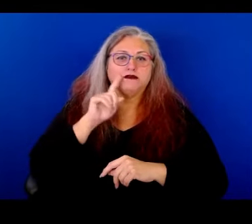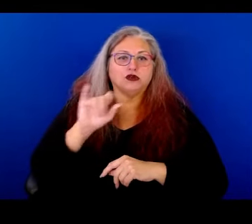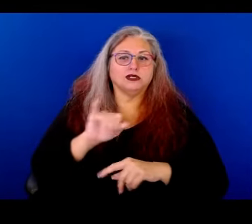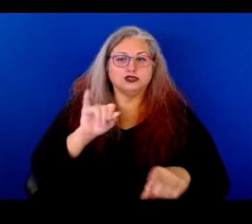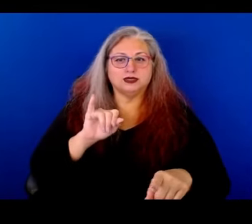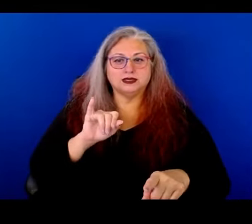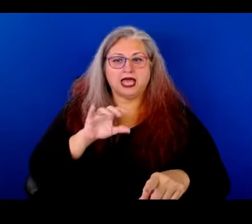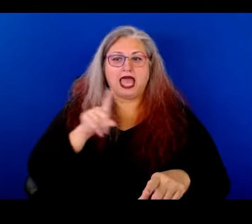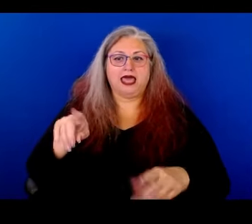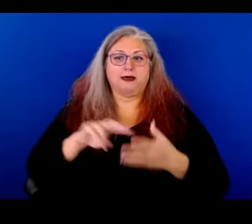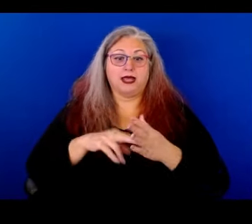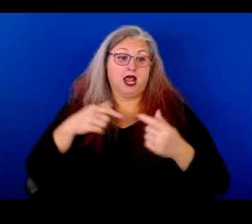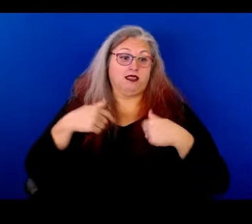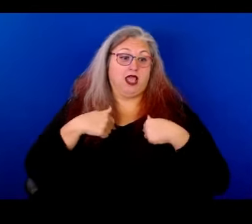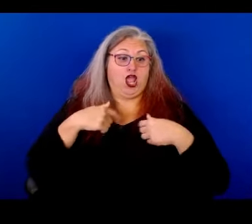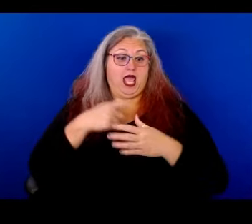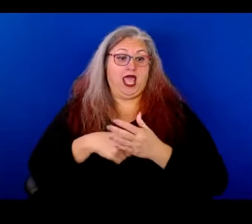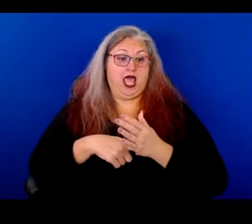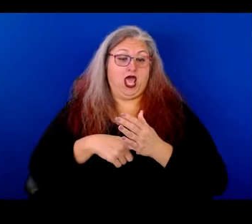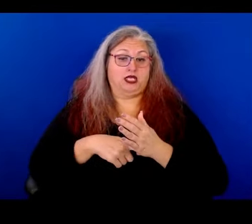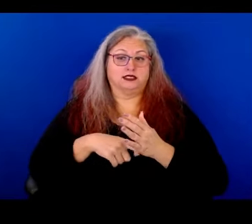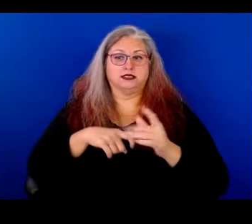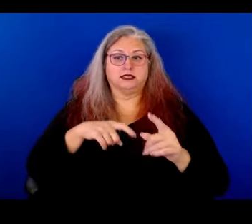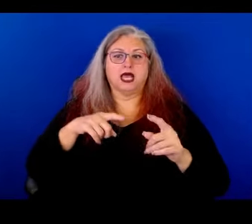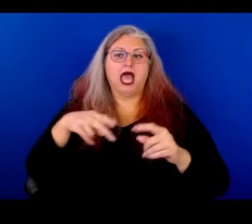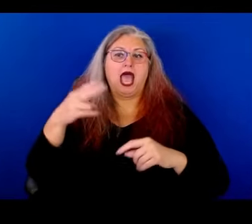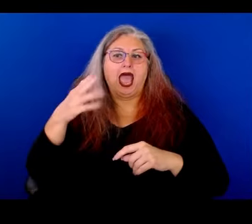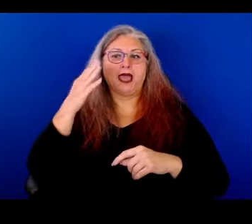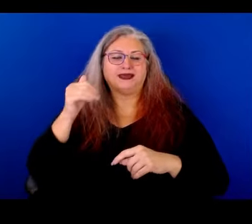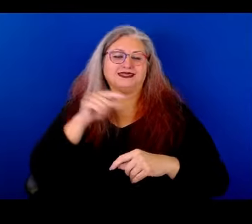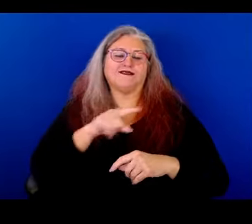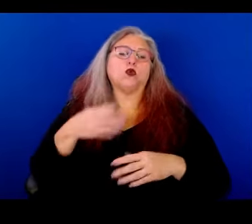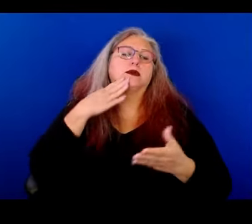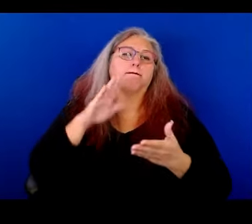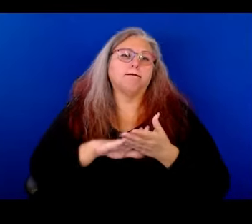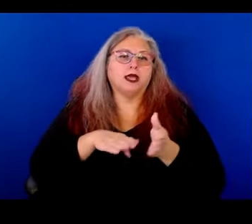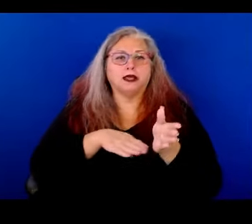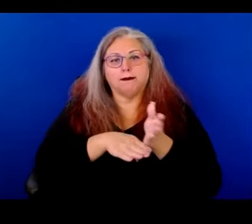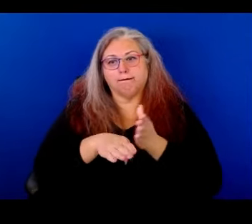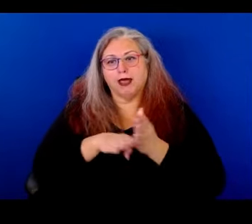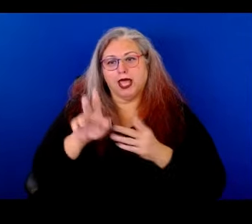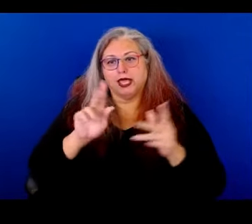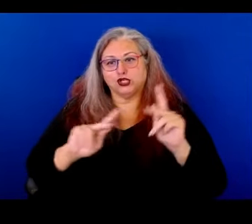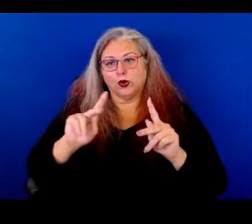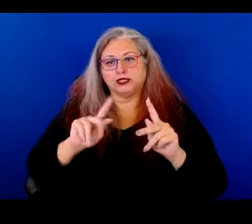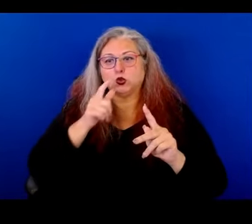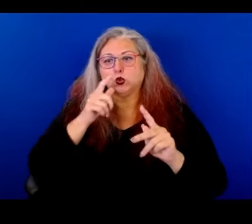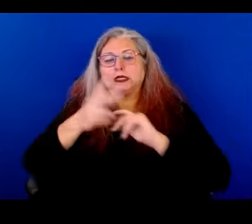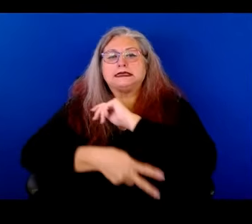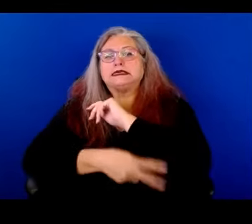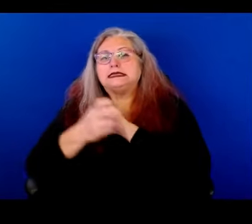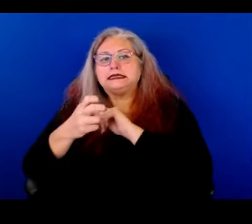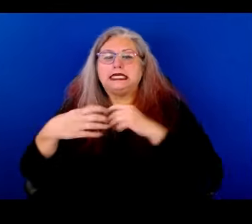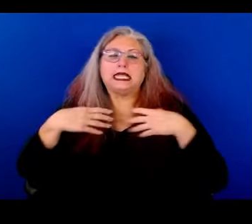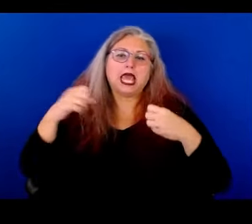healthcare, and that their healthcare costs were high because of the bad minorities that were